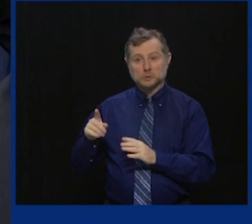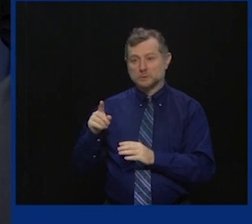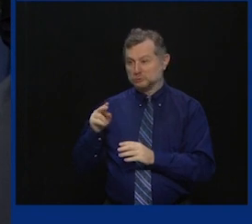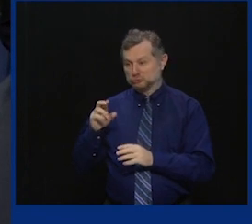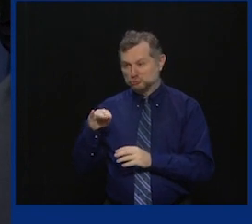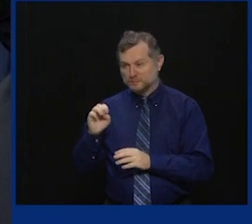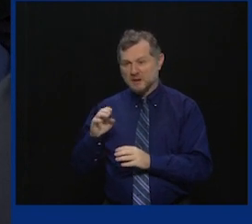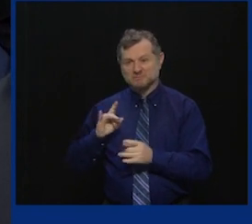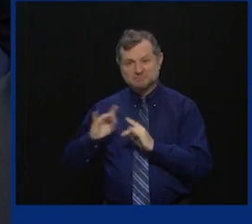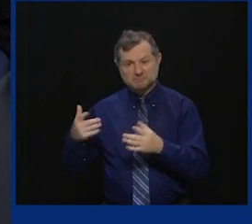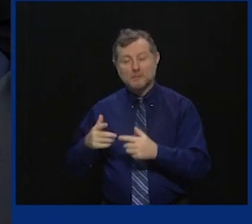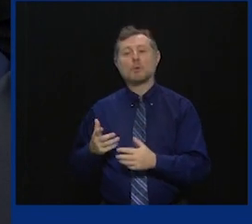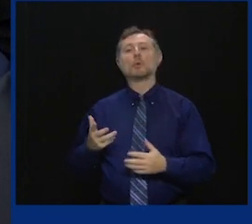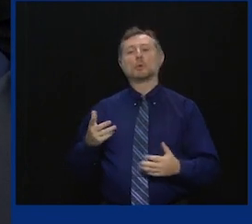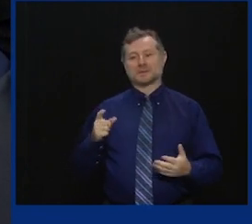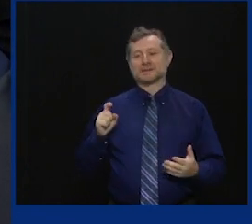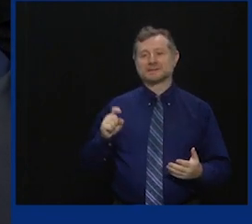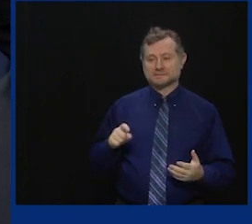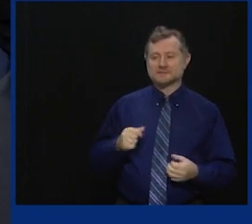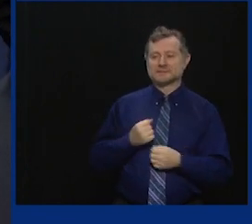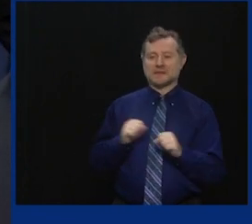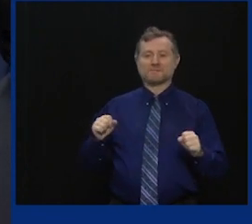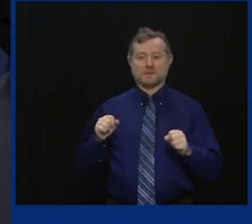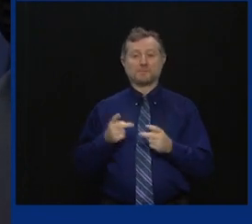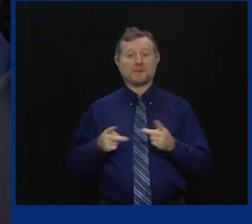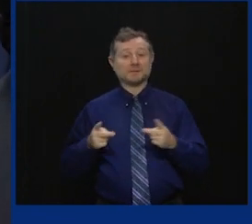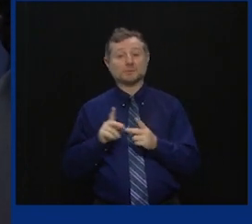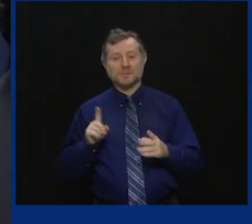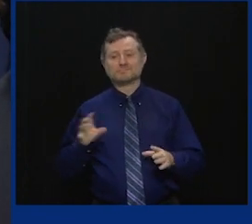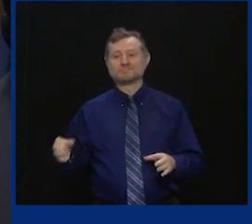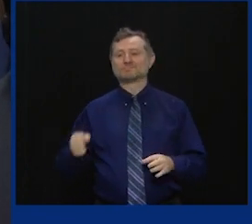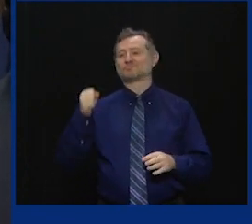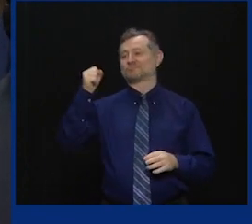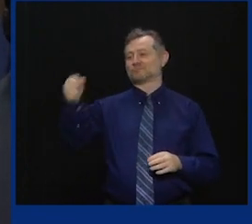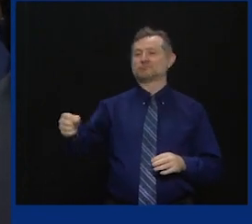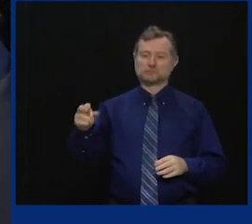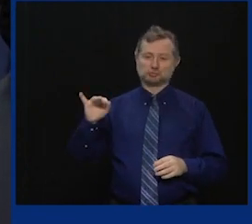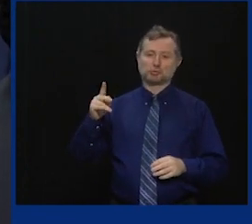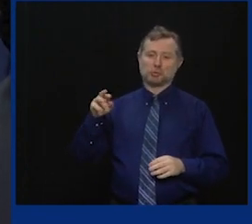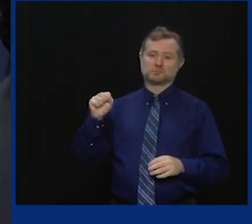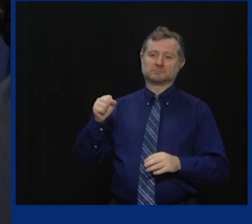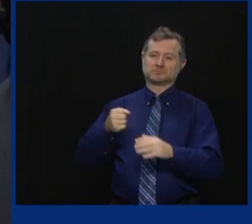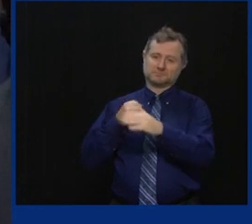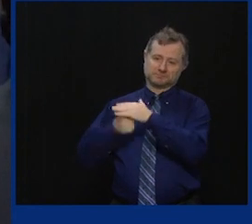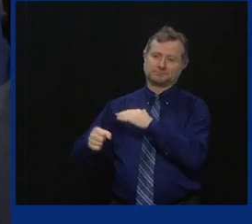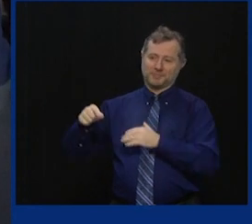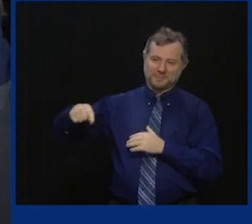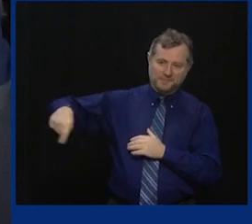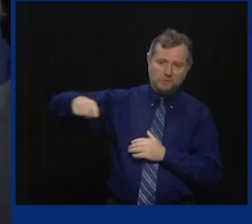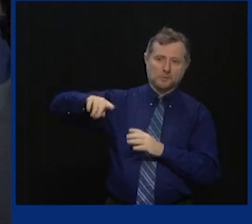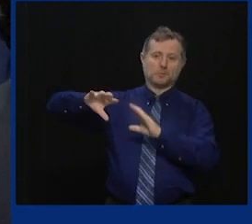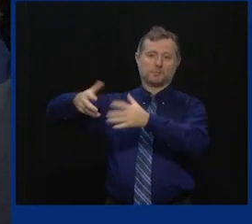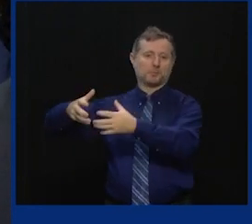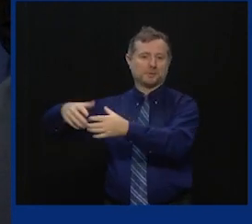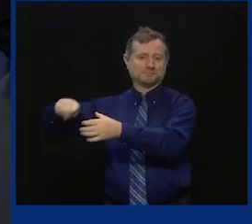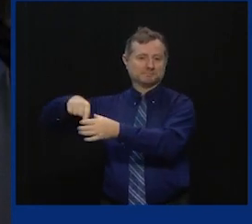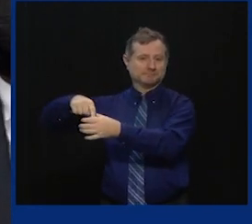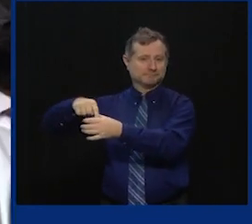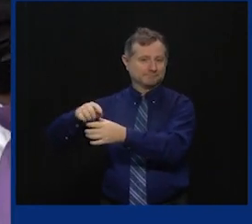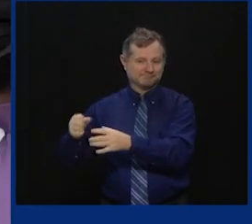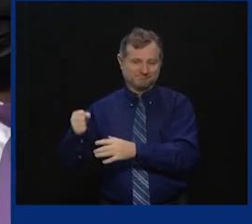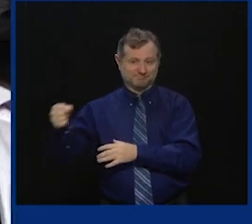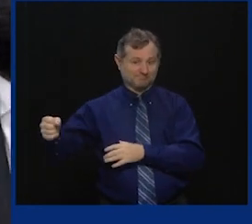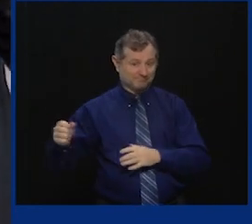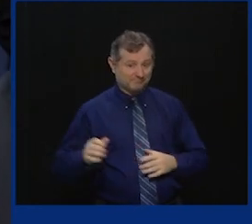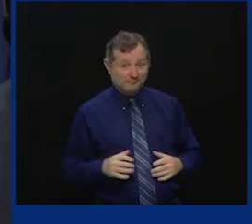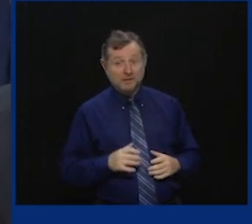safe space within Rikers Island to keep those people. So in terms of what I'm doing, I've directed my staff not to